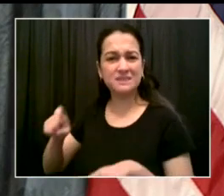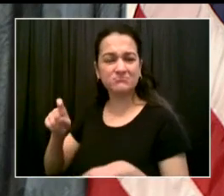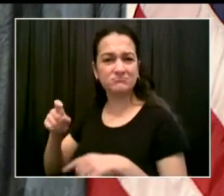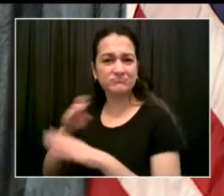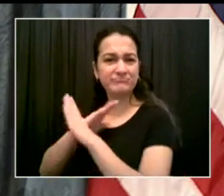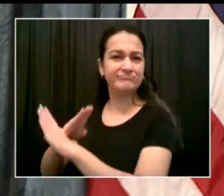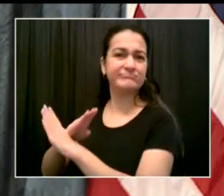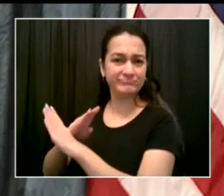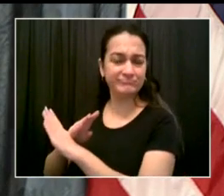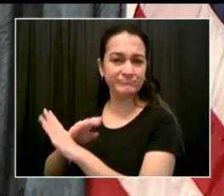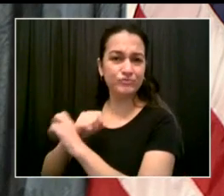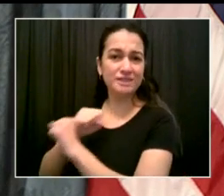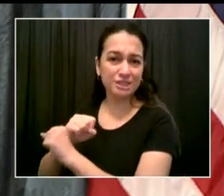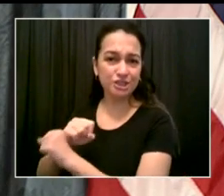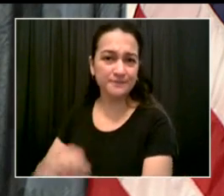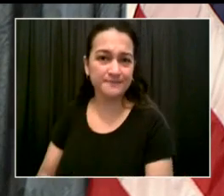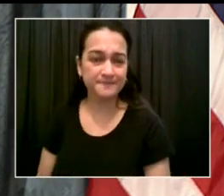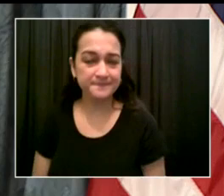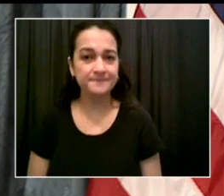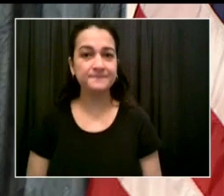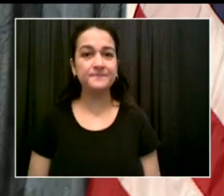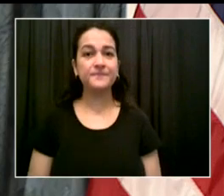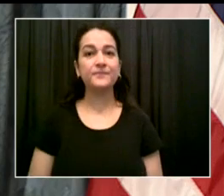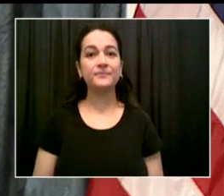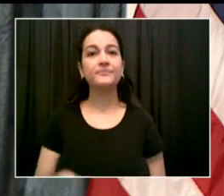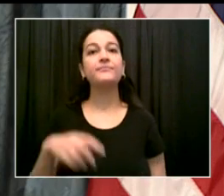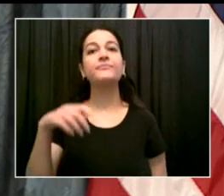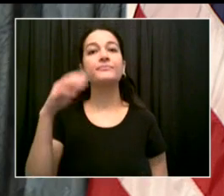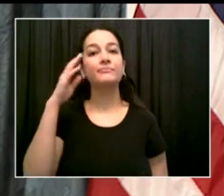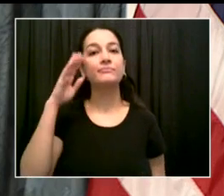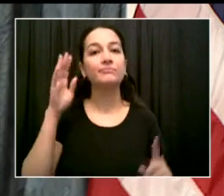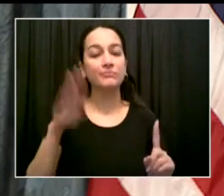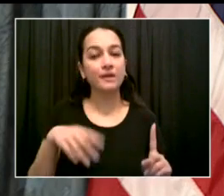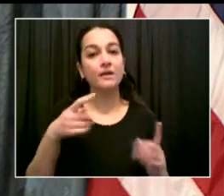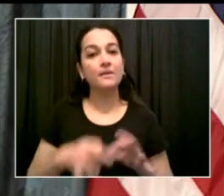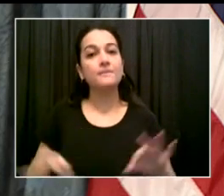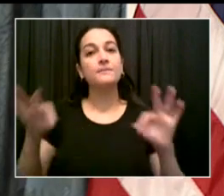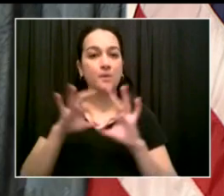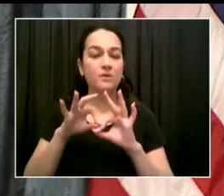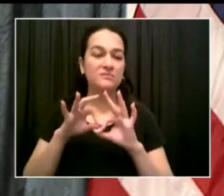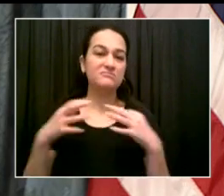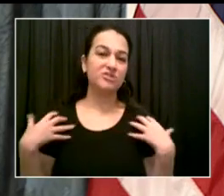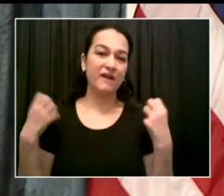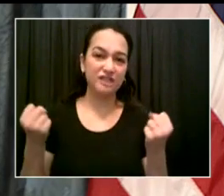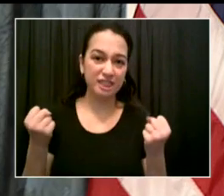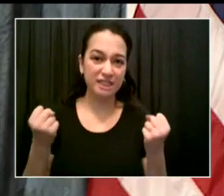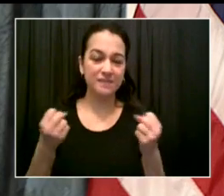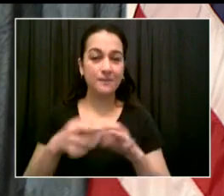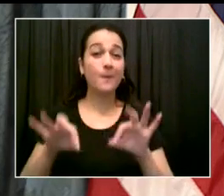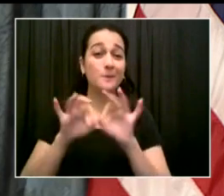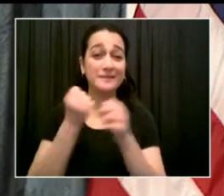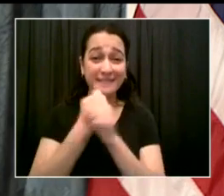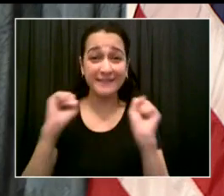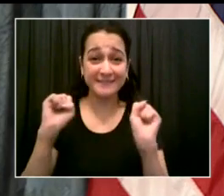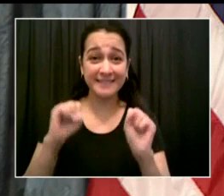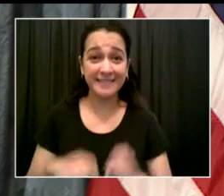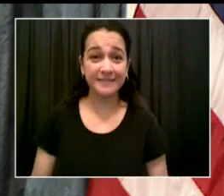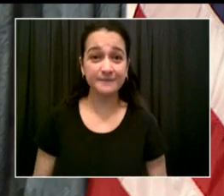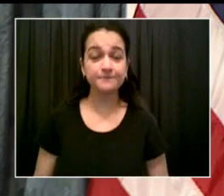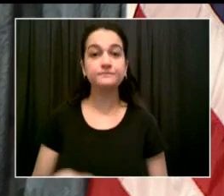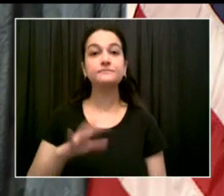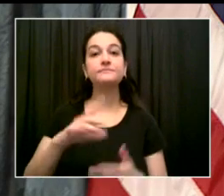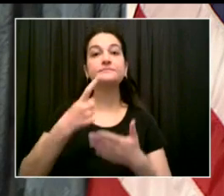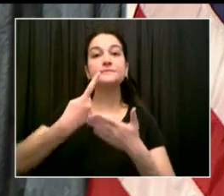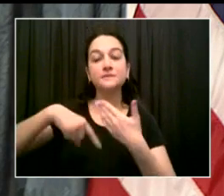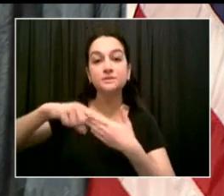to extend the COVID safety requirement to additional health department staff beyond our clinics in the weeks ahead. This